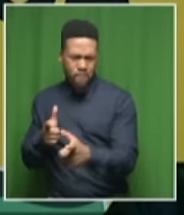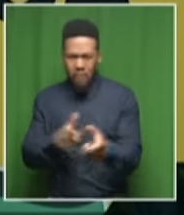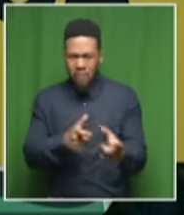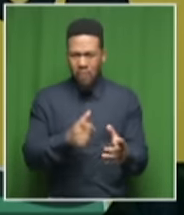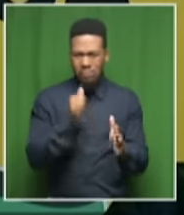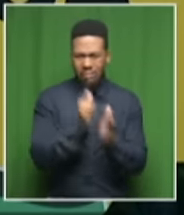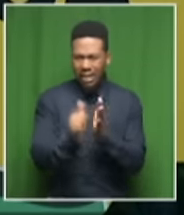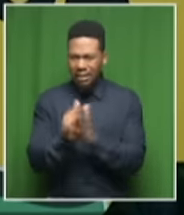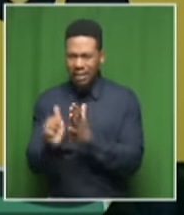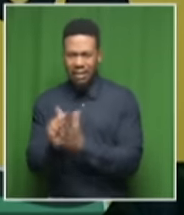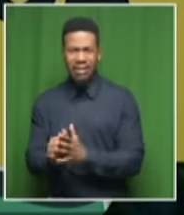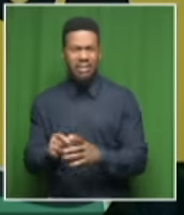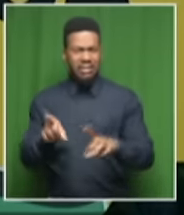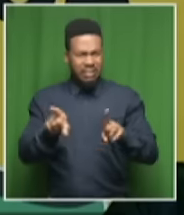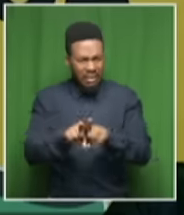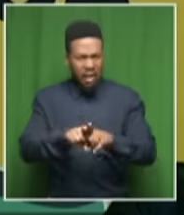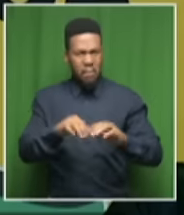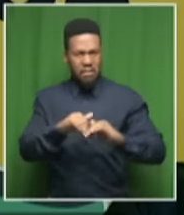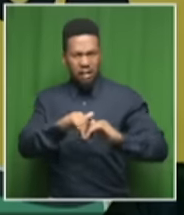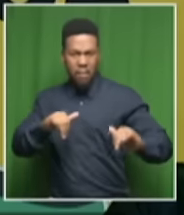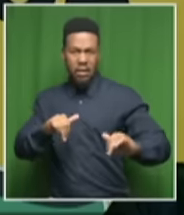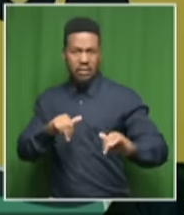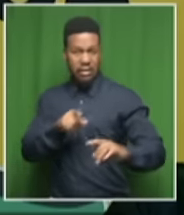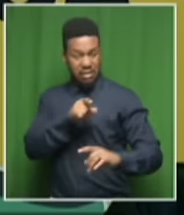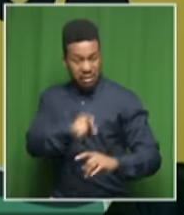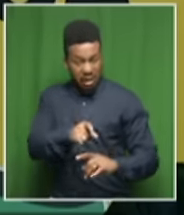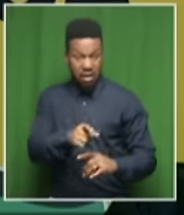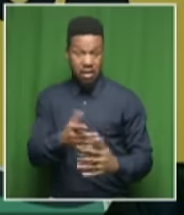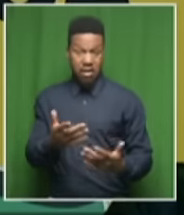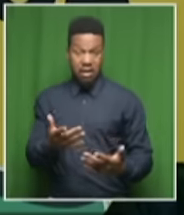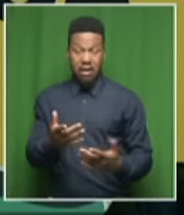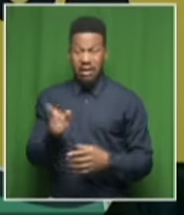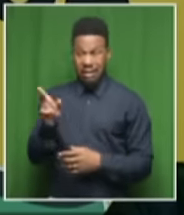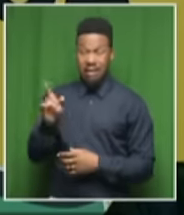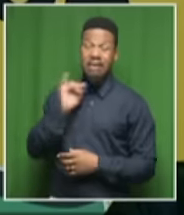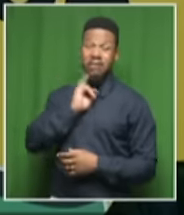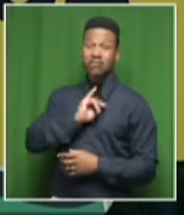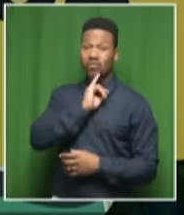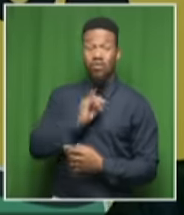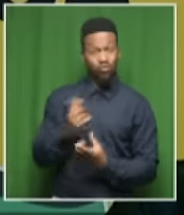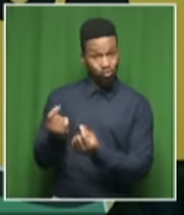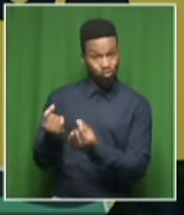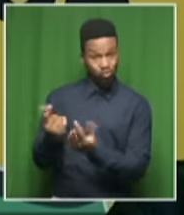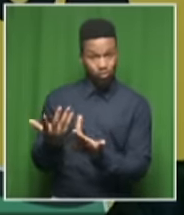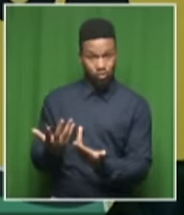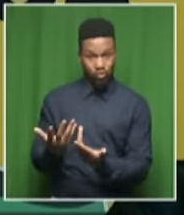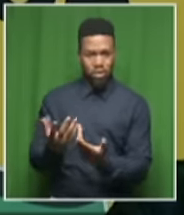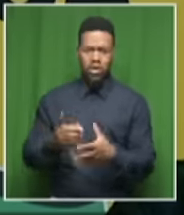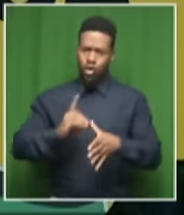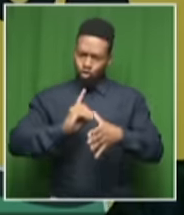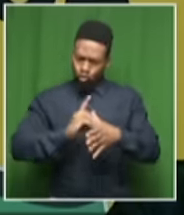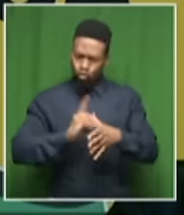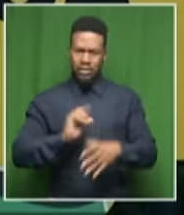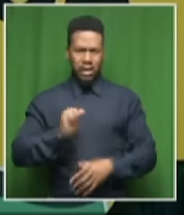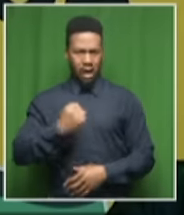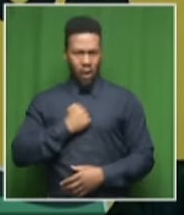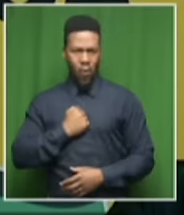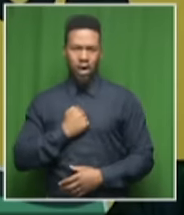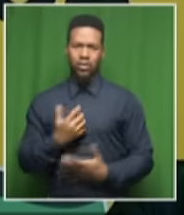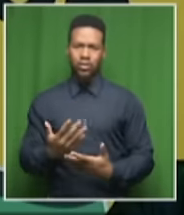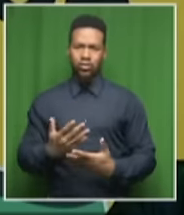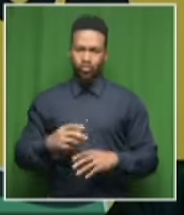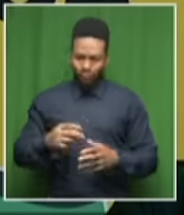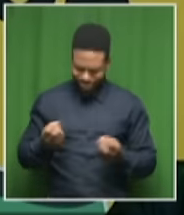apartheid there in Israel today, and we were duty bound to stand up and support